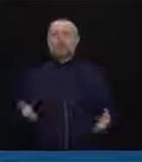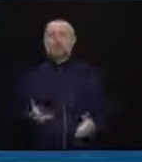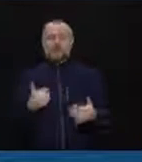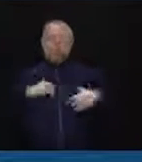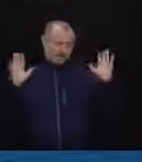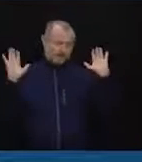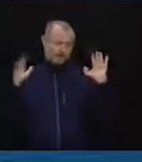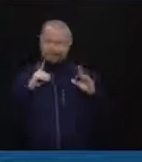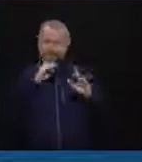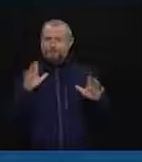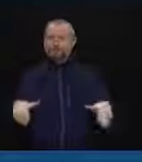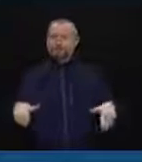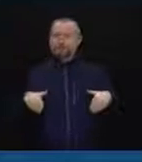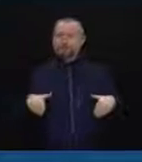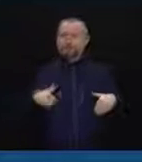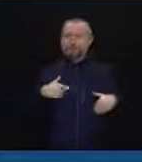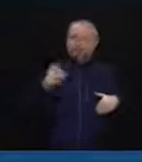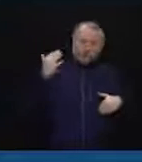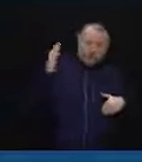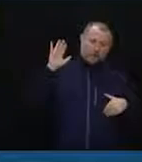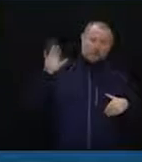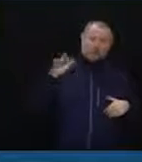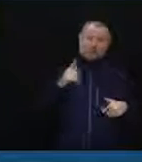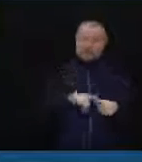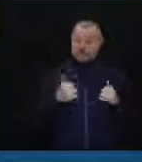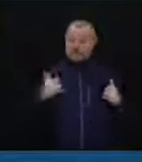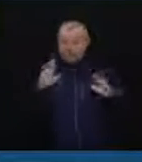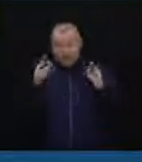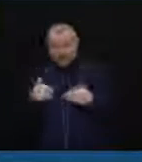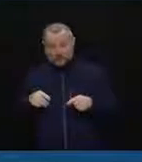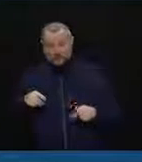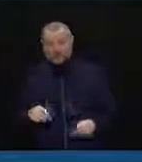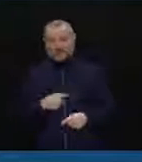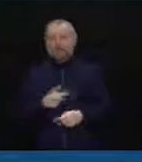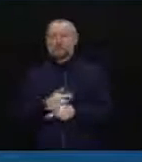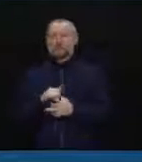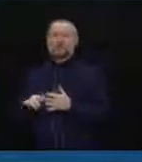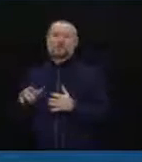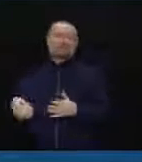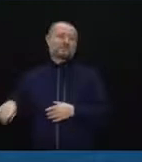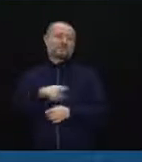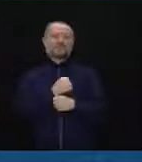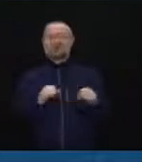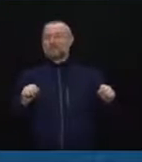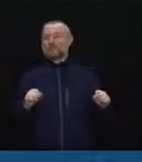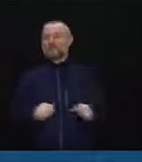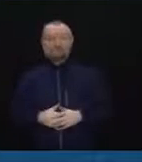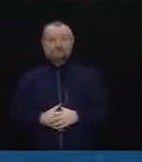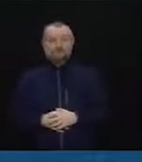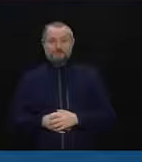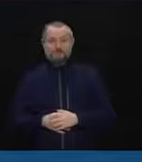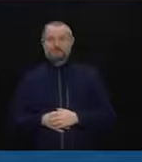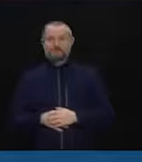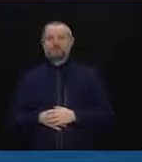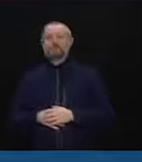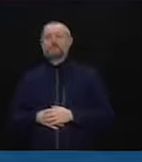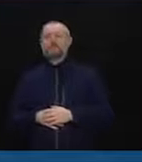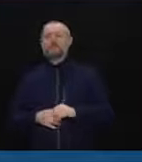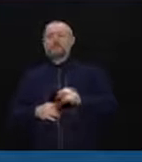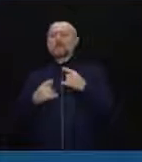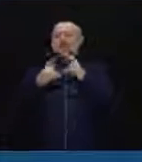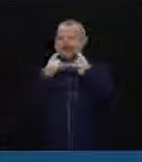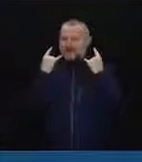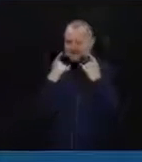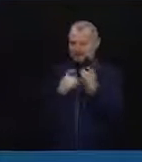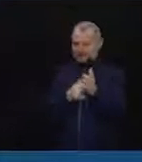way off. I'm focused on keeping New Yorkers safe. On the mask mandate, just to be clear, this doesn't affect any vaccination